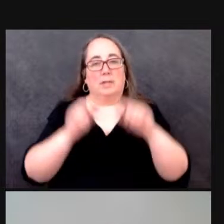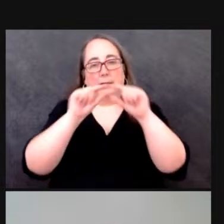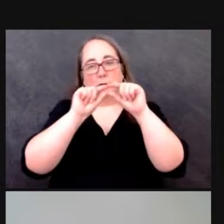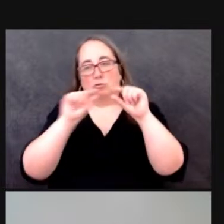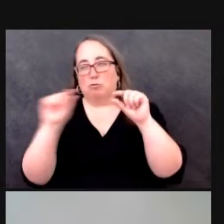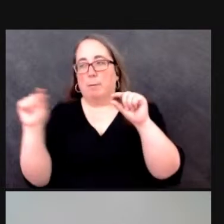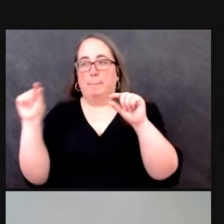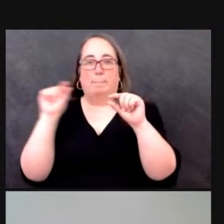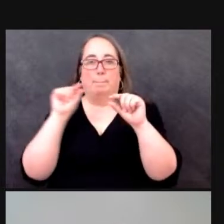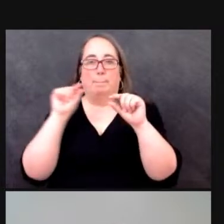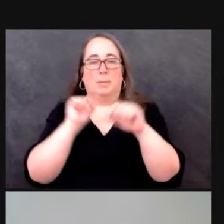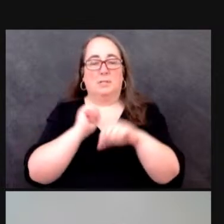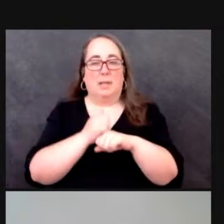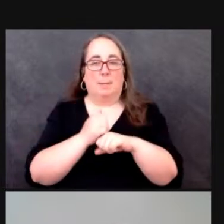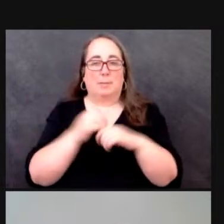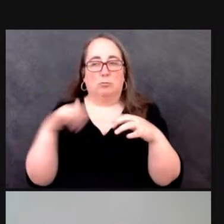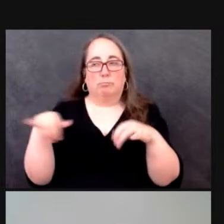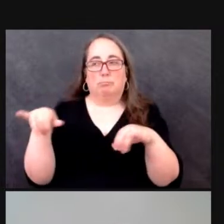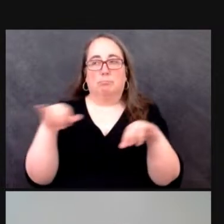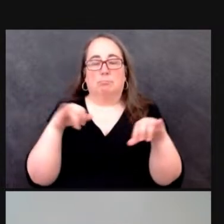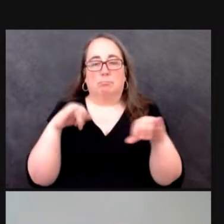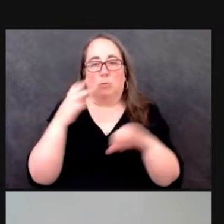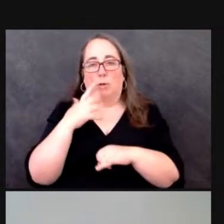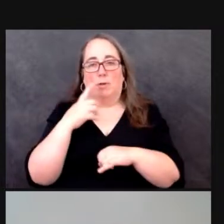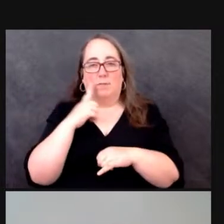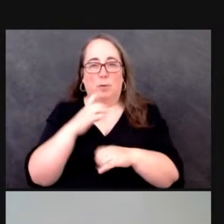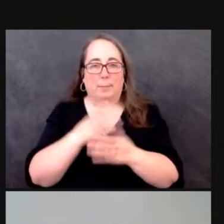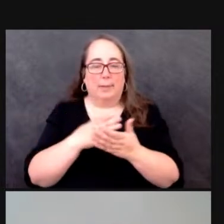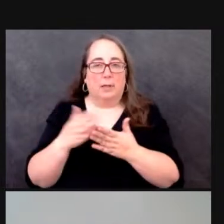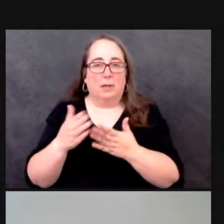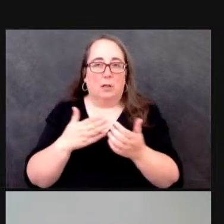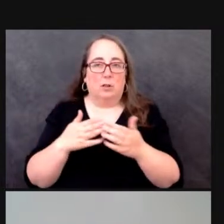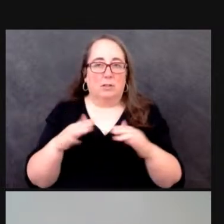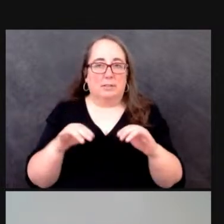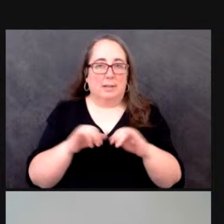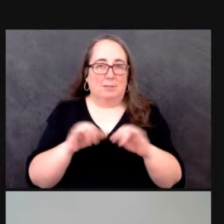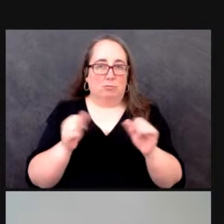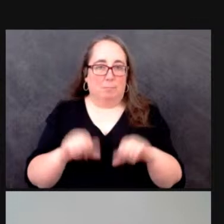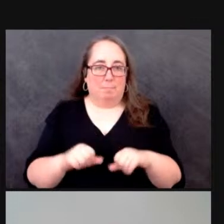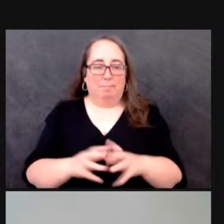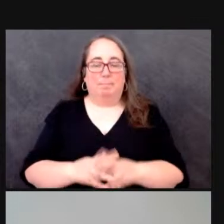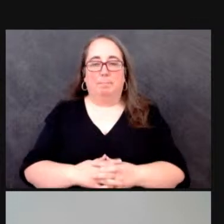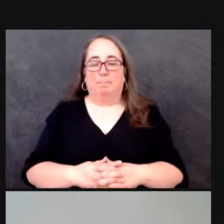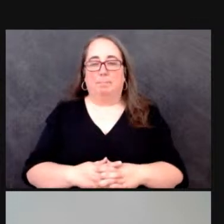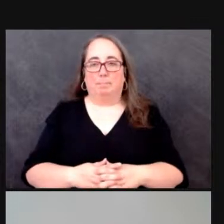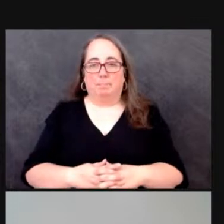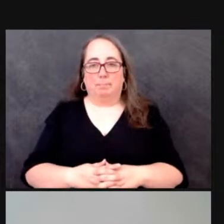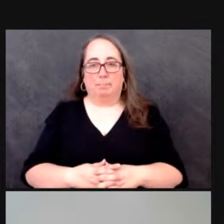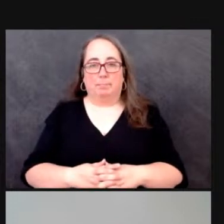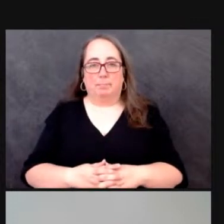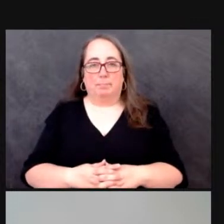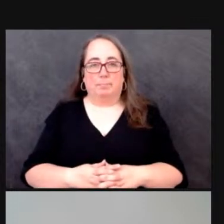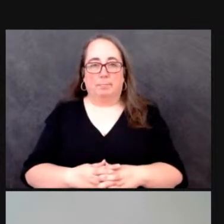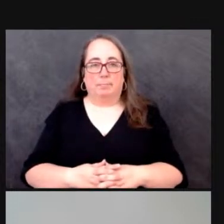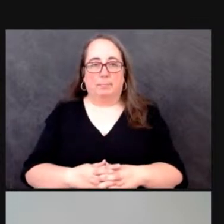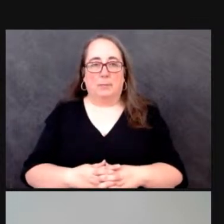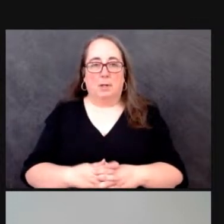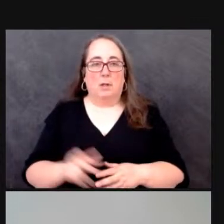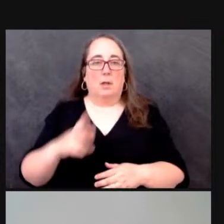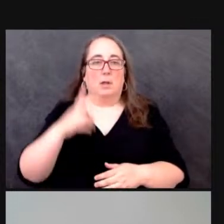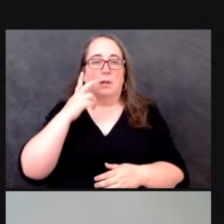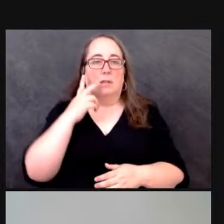which establishes a cohesive look for the pieces, no matter their size or shape. Here we can see the rope trim around